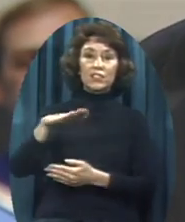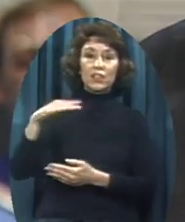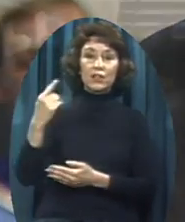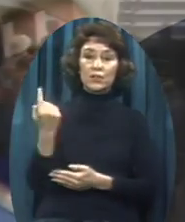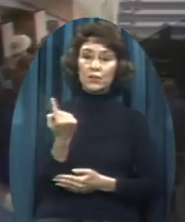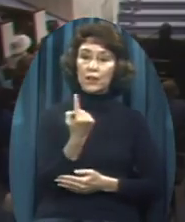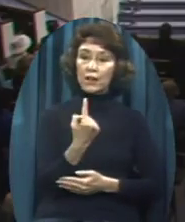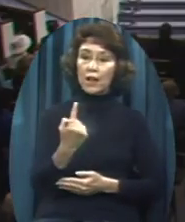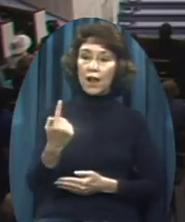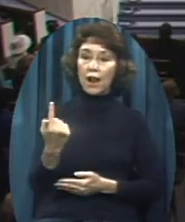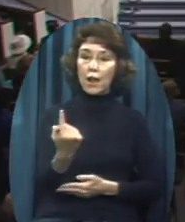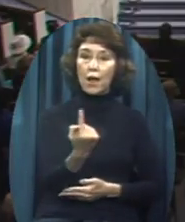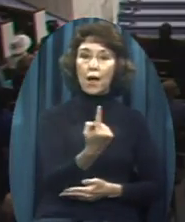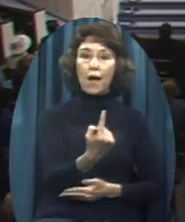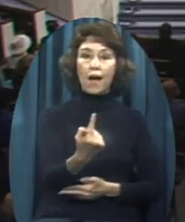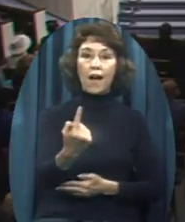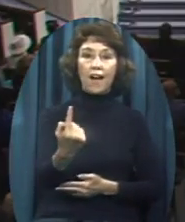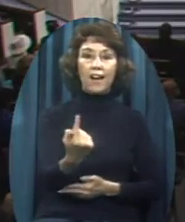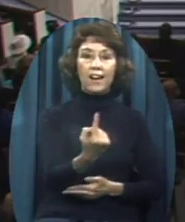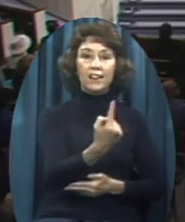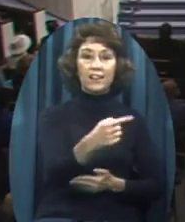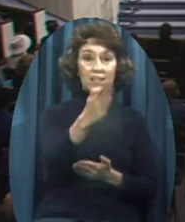along.